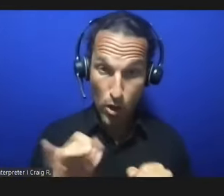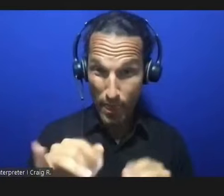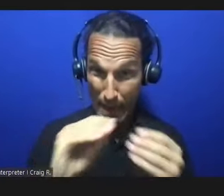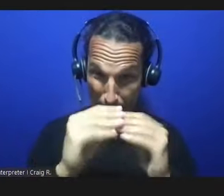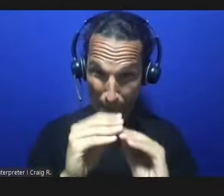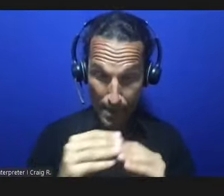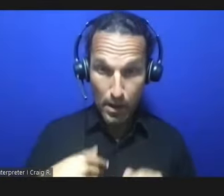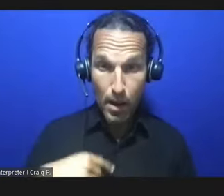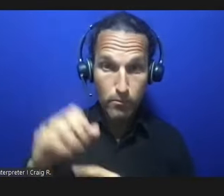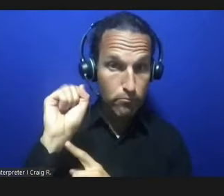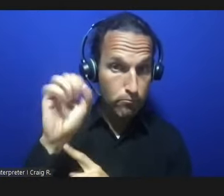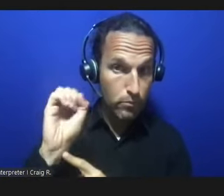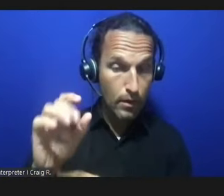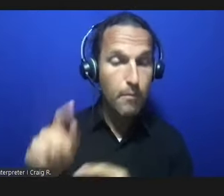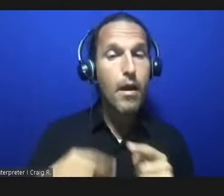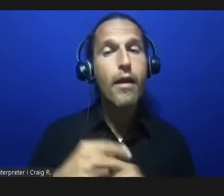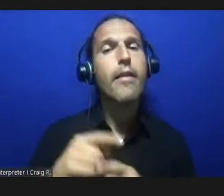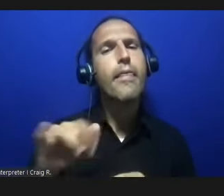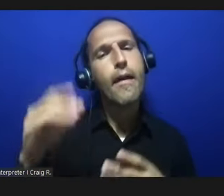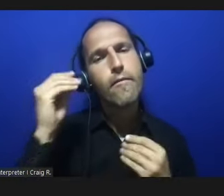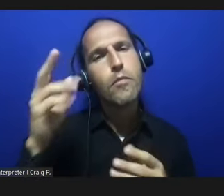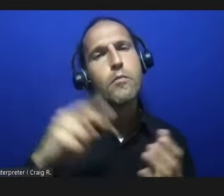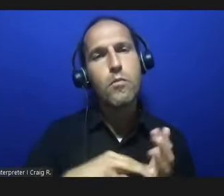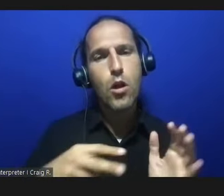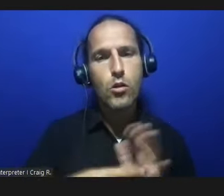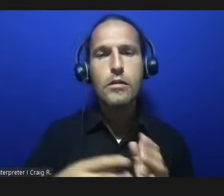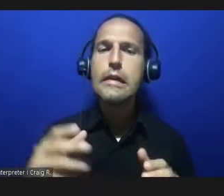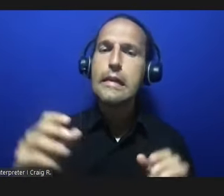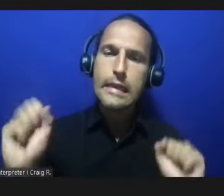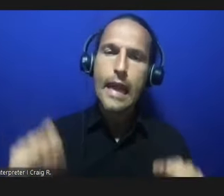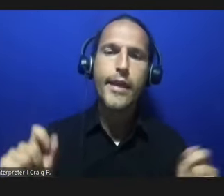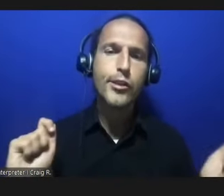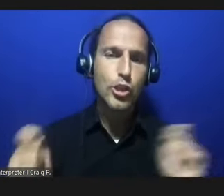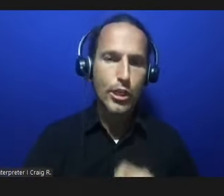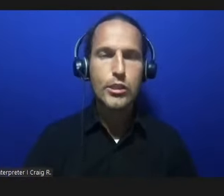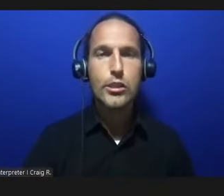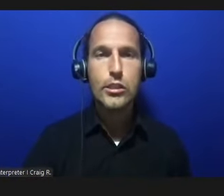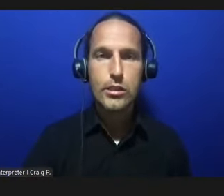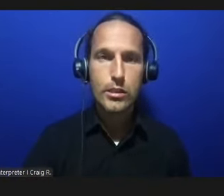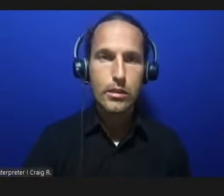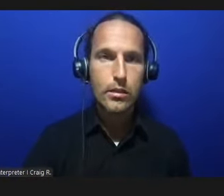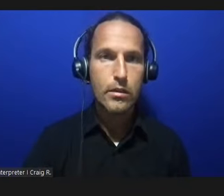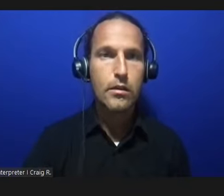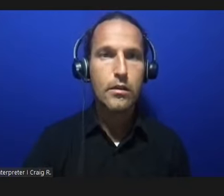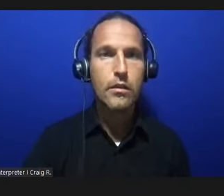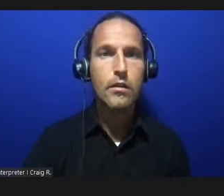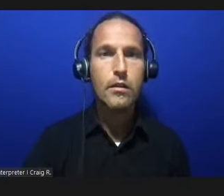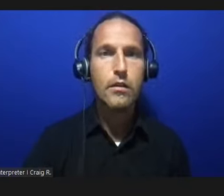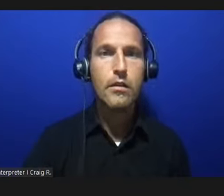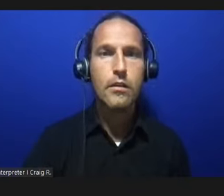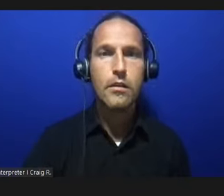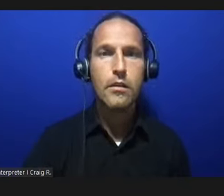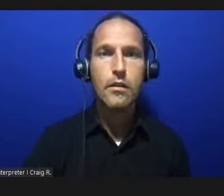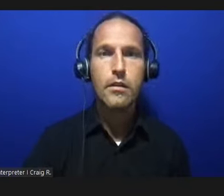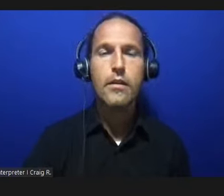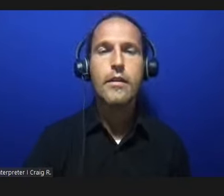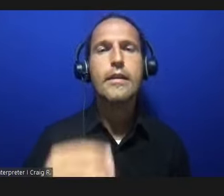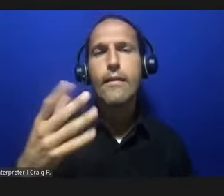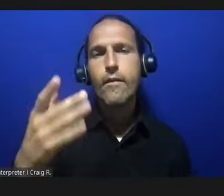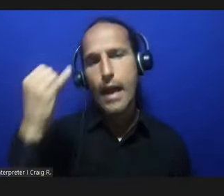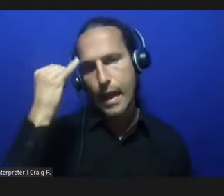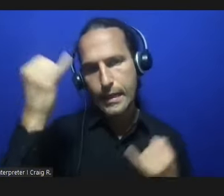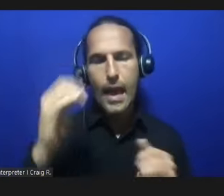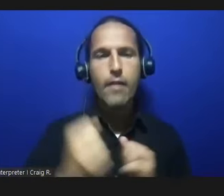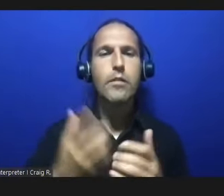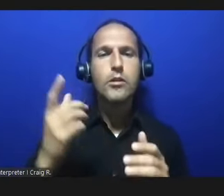I am about to share are for informational purposes and subject to change. With that said, to give you at least a sense of the range of potential toll